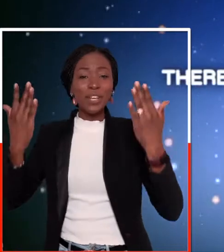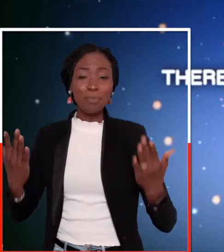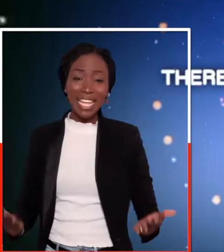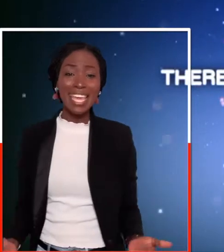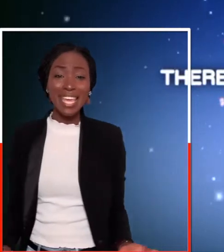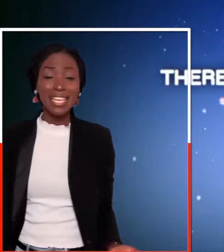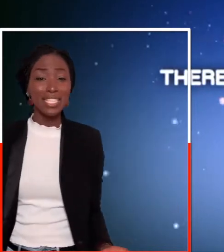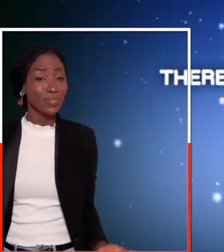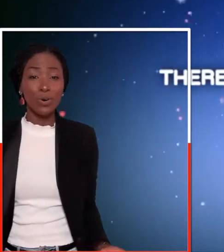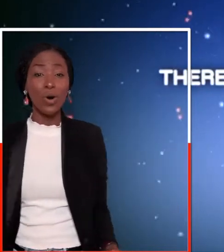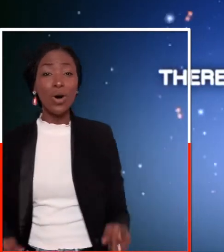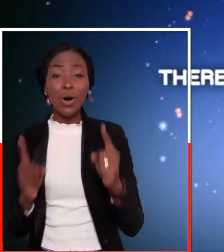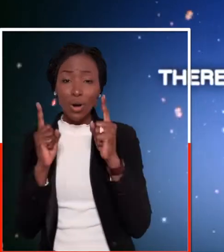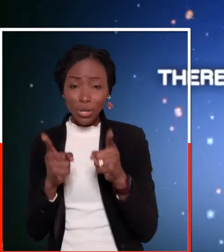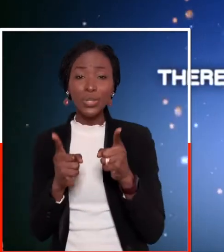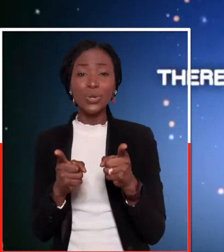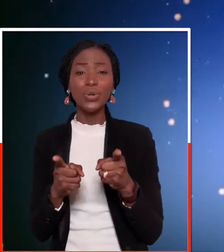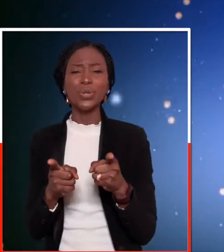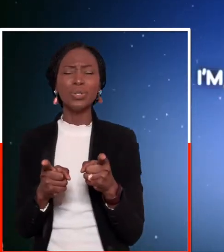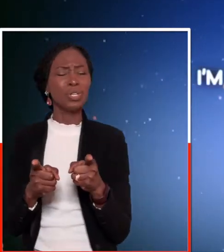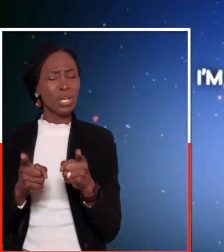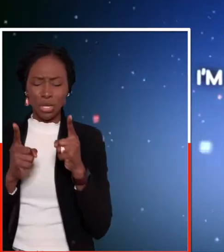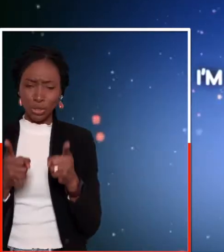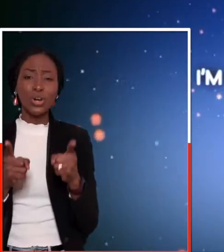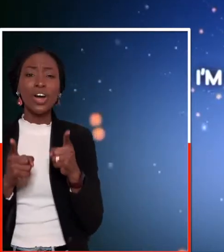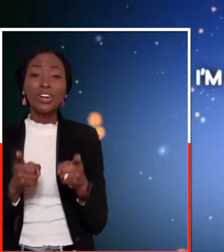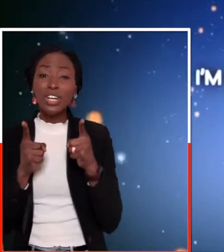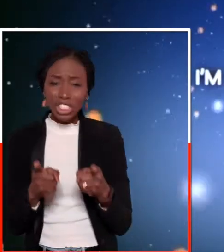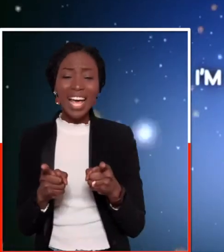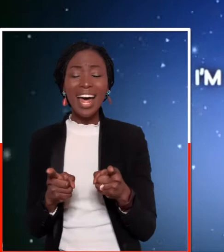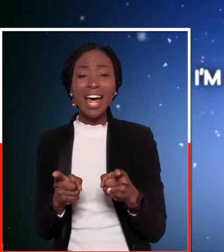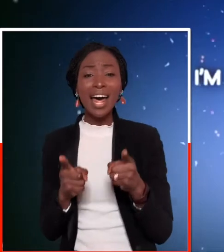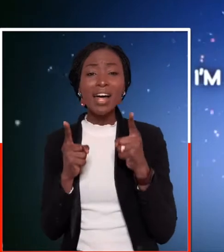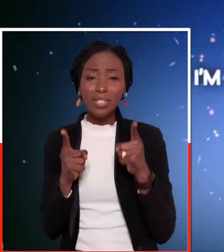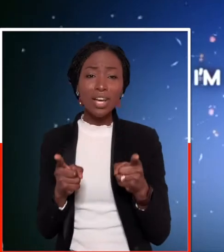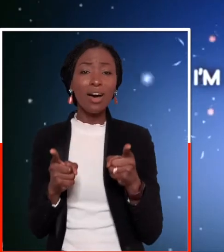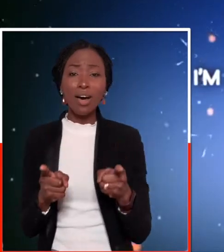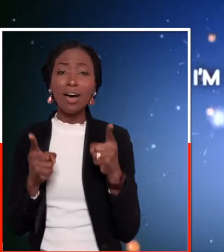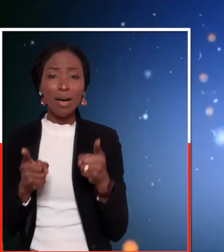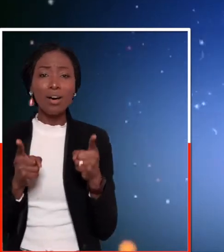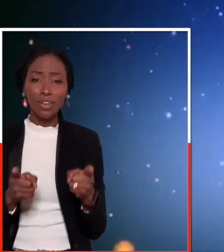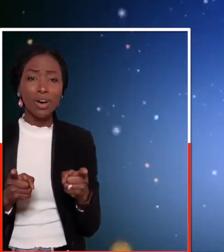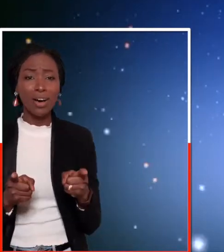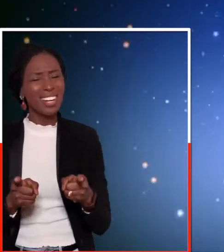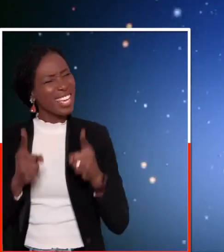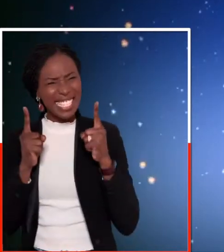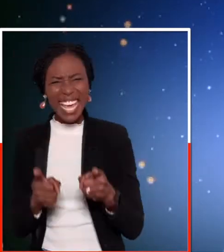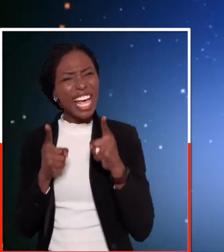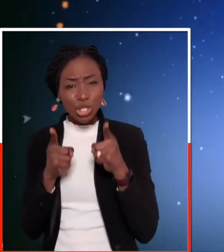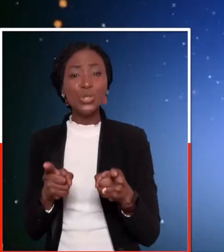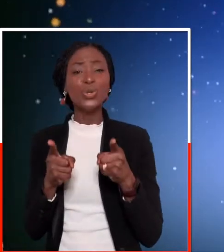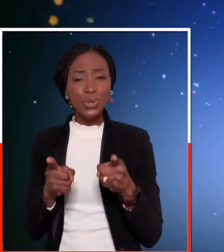A place for me. I'm a child of God.